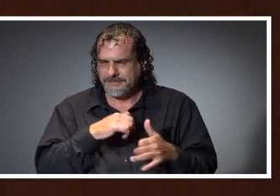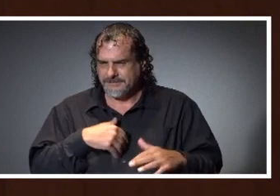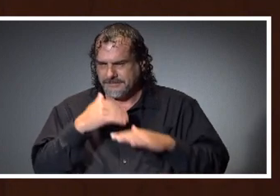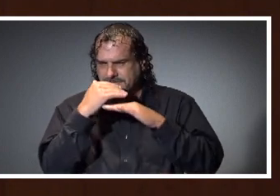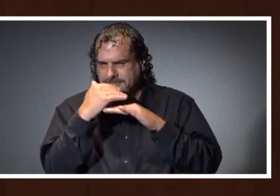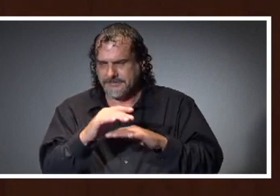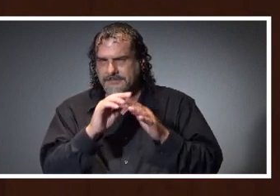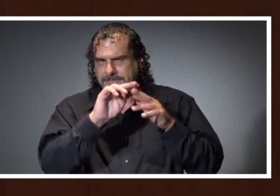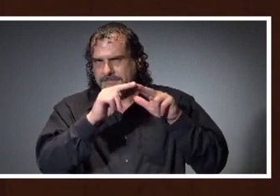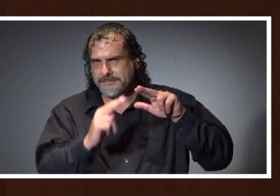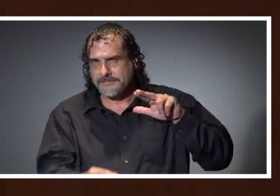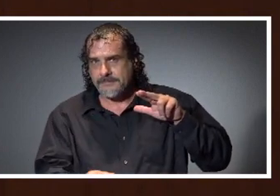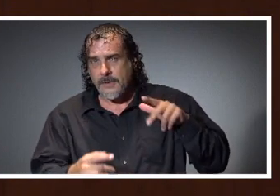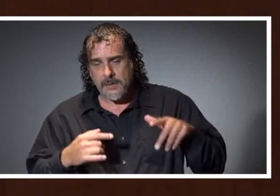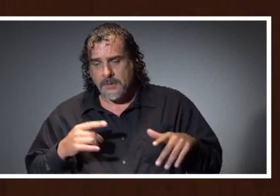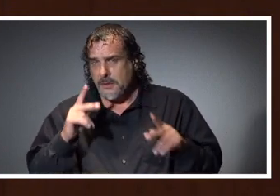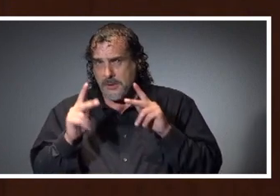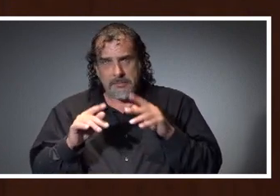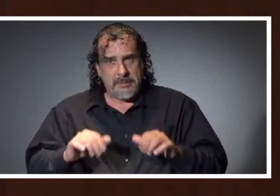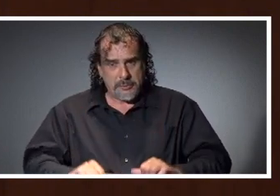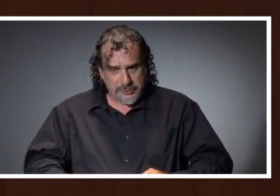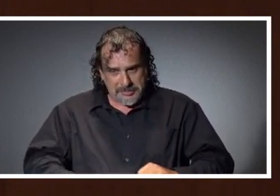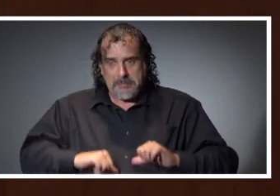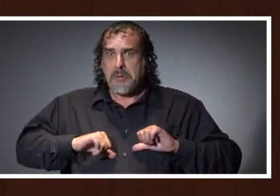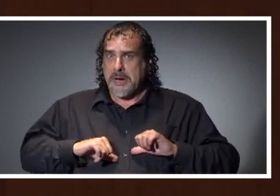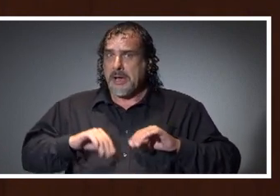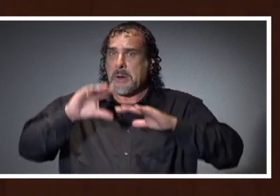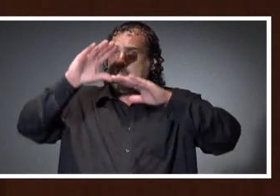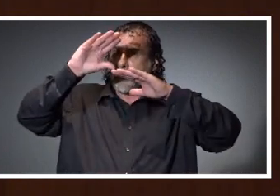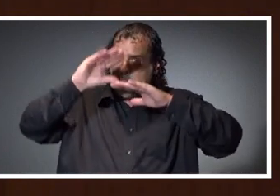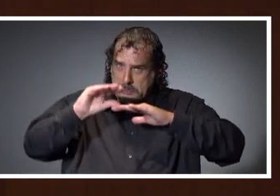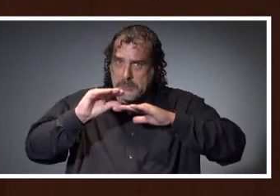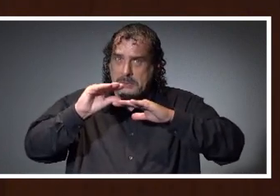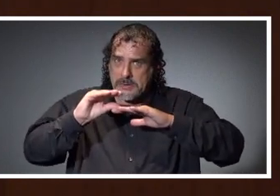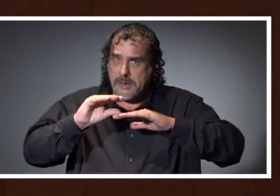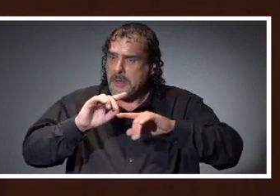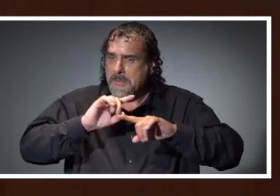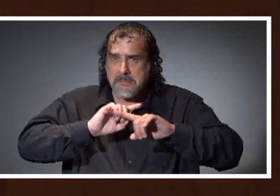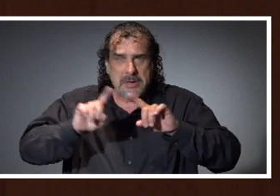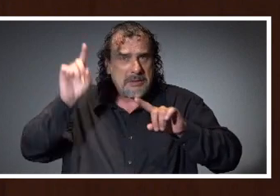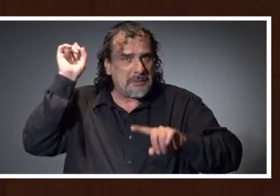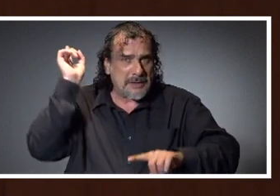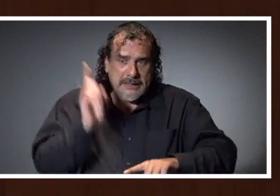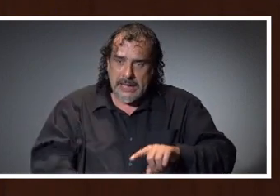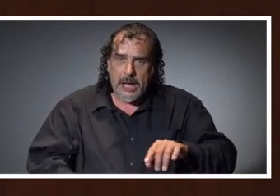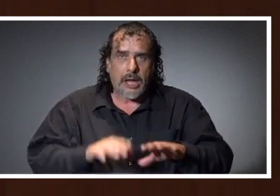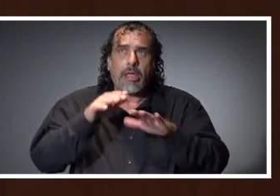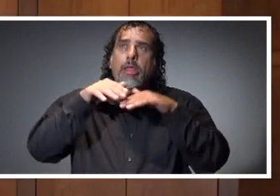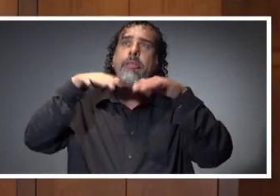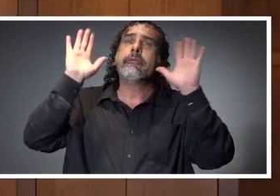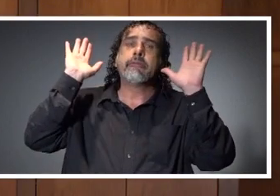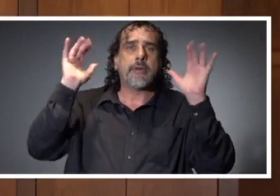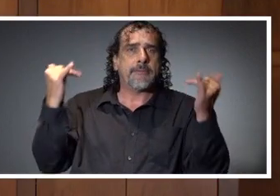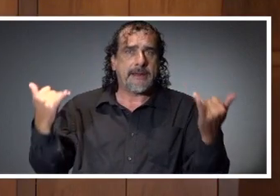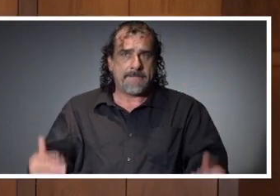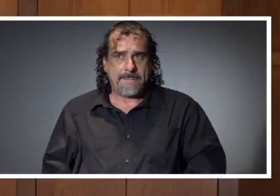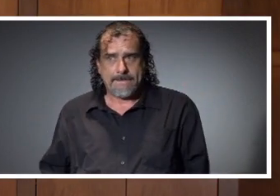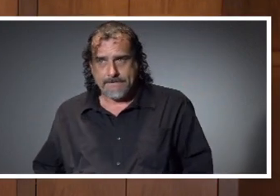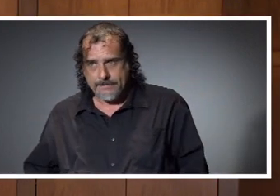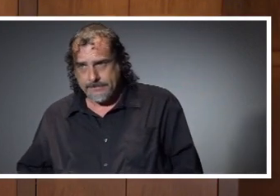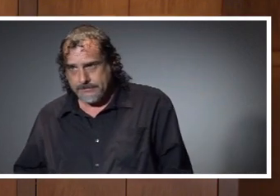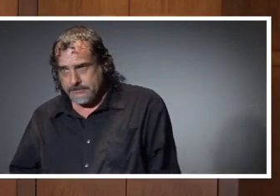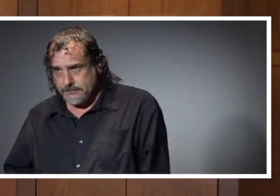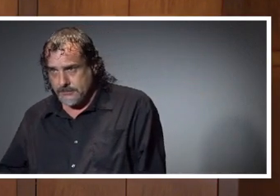down. We should all be so proud where we are, but we absolutely cannot lose our focus. And we were under